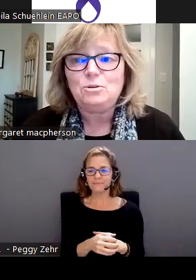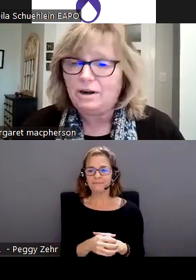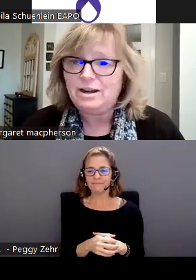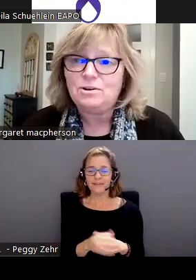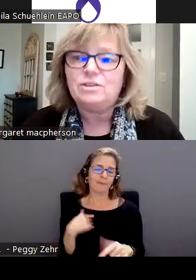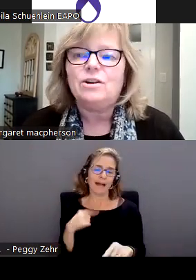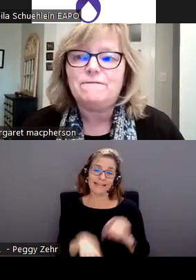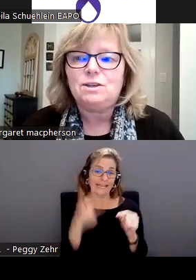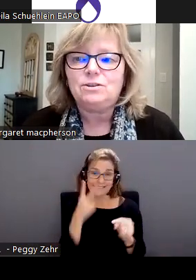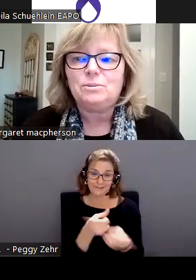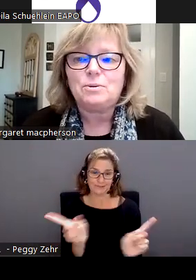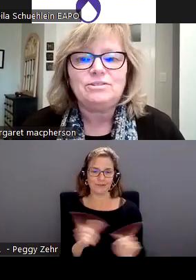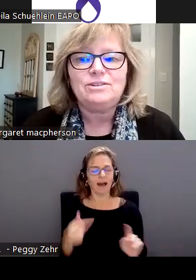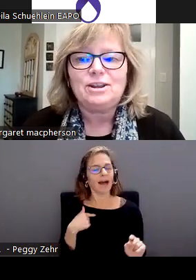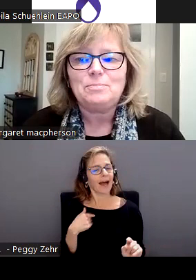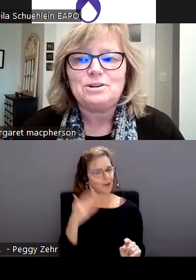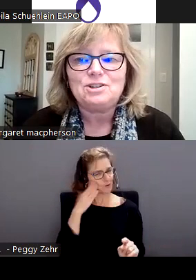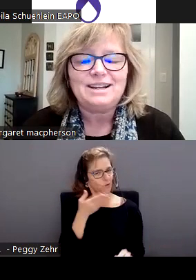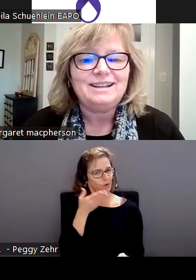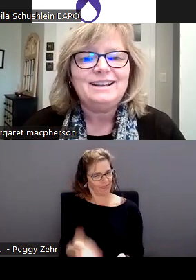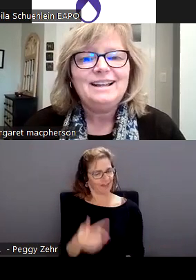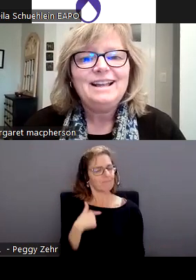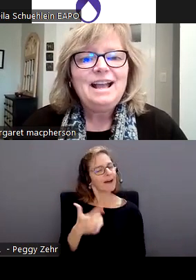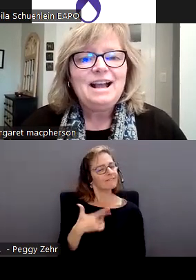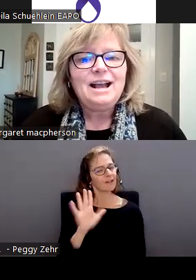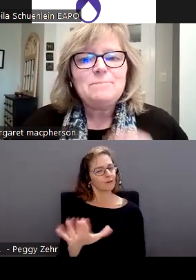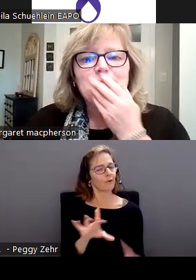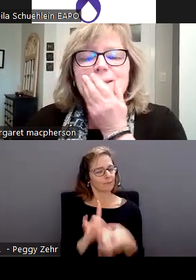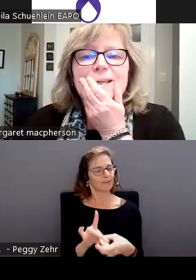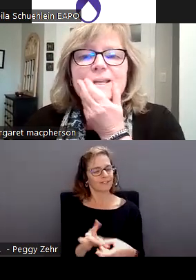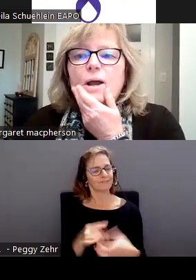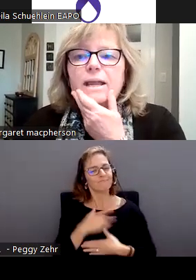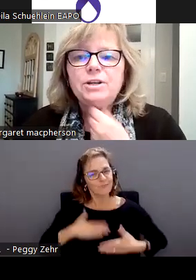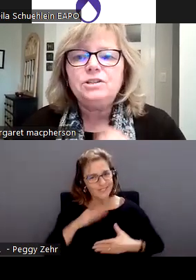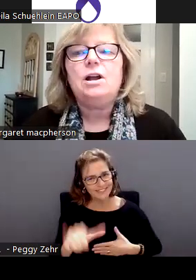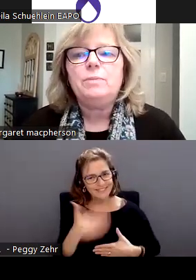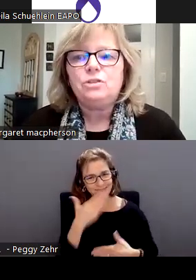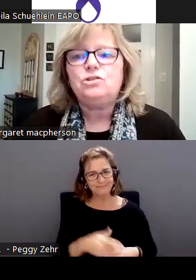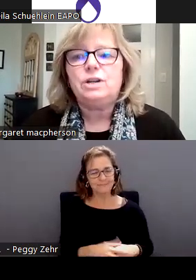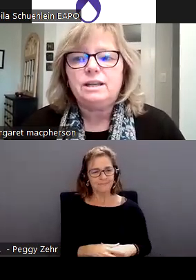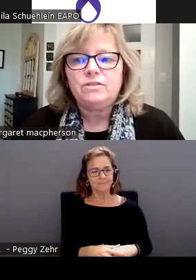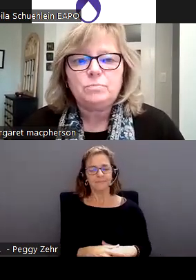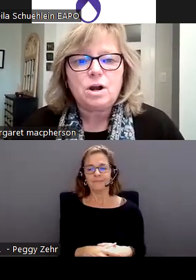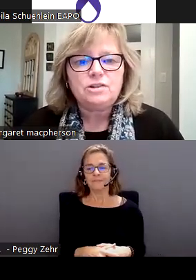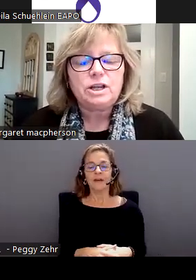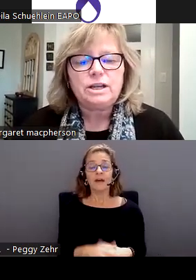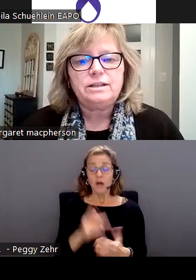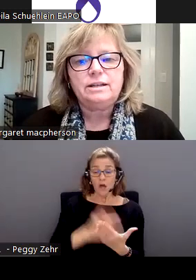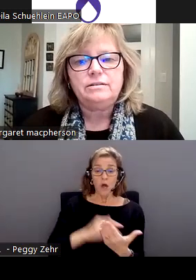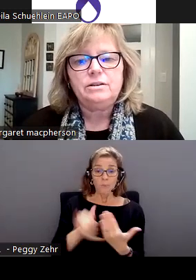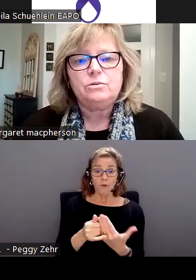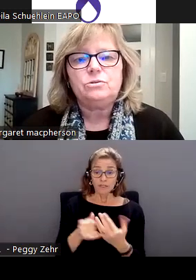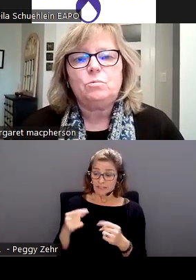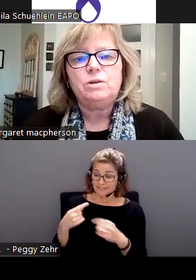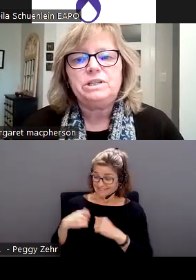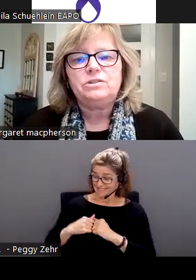see you, but I know you're there. I feel your presence. I appreciate it. So I am going to talk about the journey of this project and,